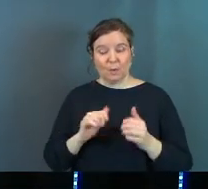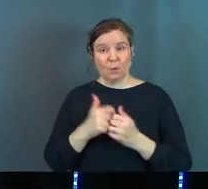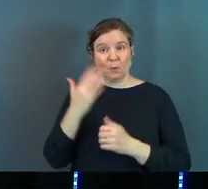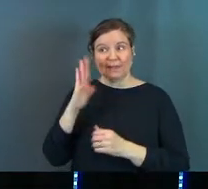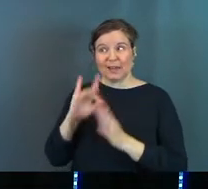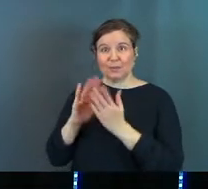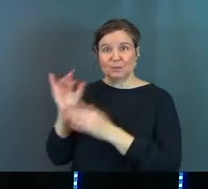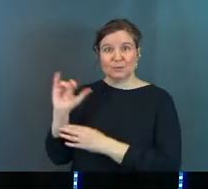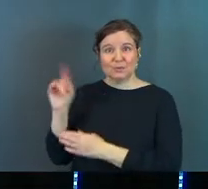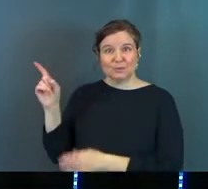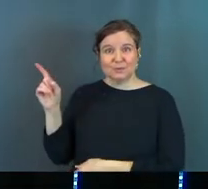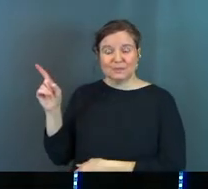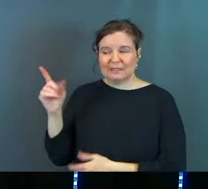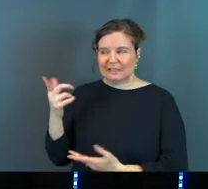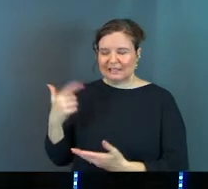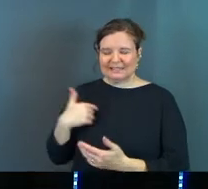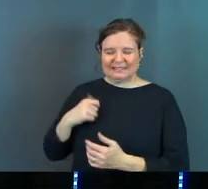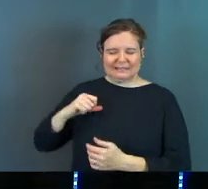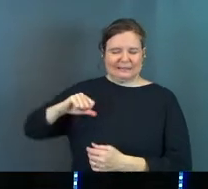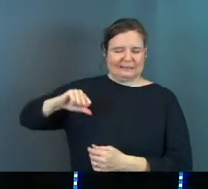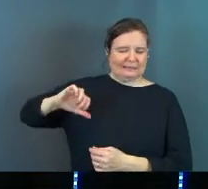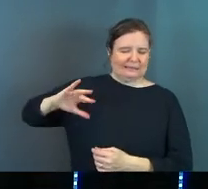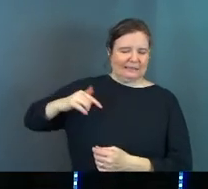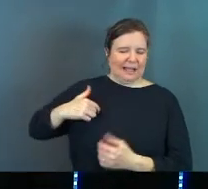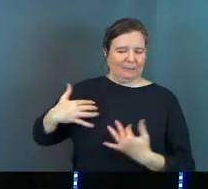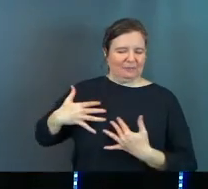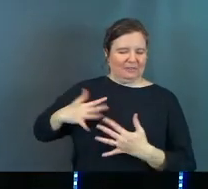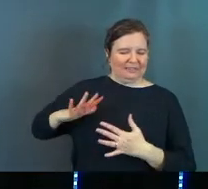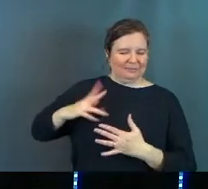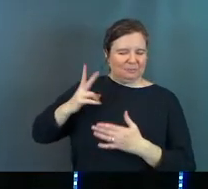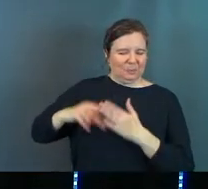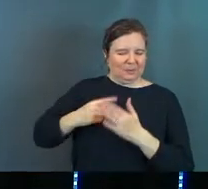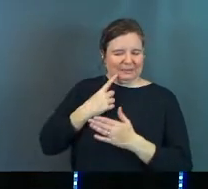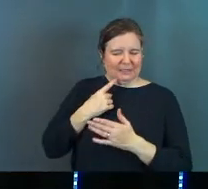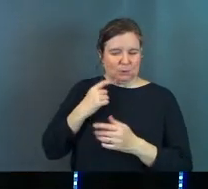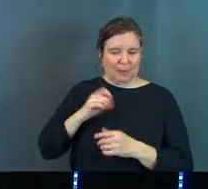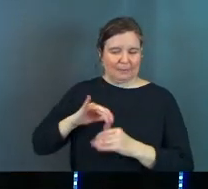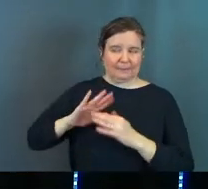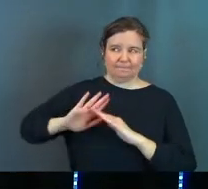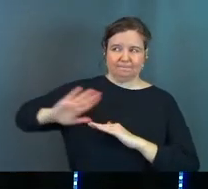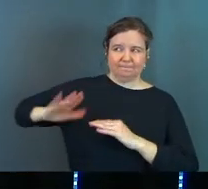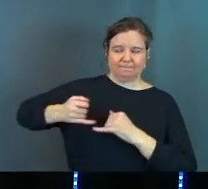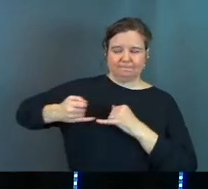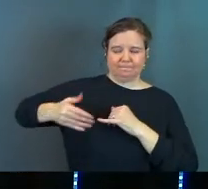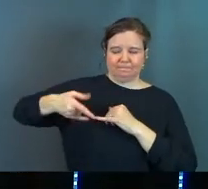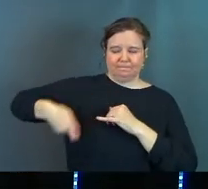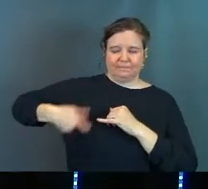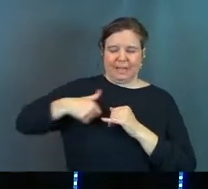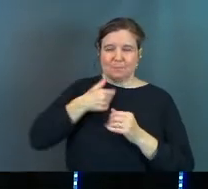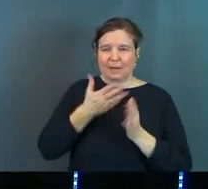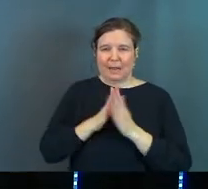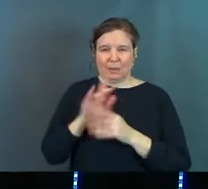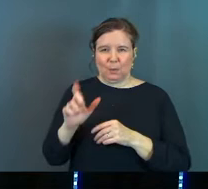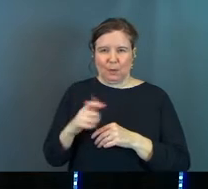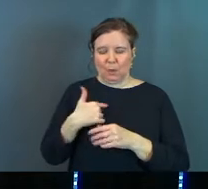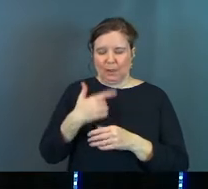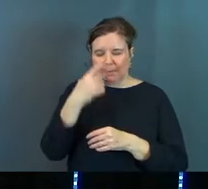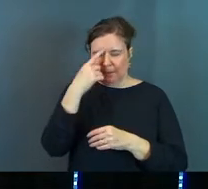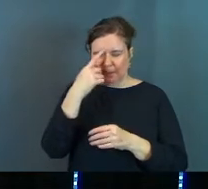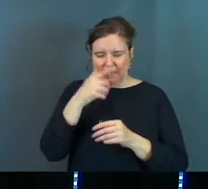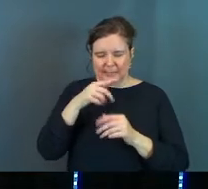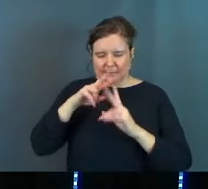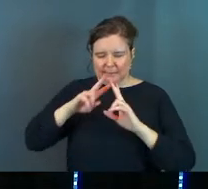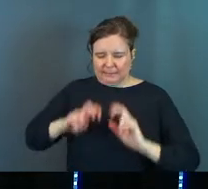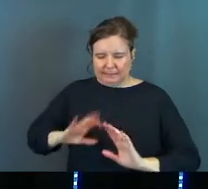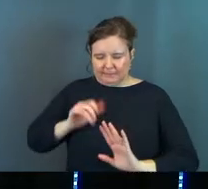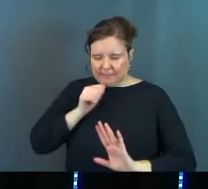with God's Word, and we can just say, I'm going to stay back here at this kind of distant place, and I'm not going to ask the questions or let my mind go